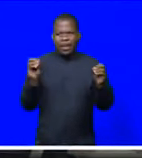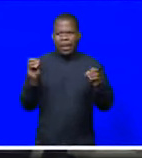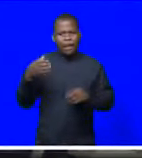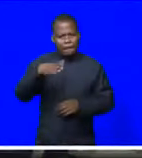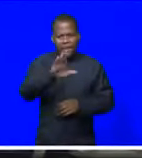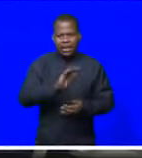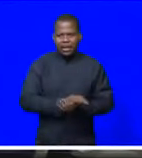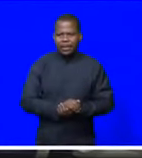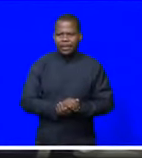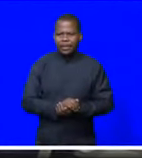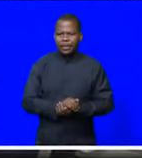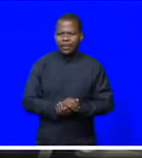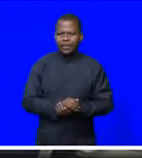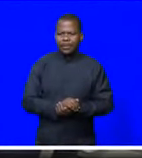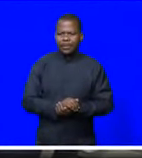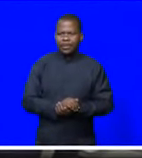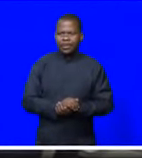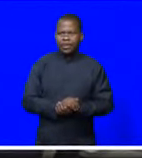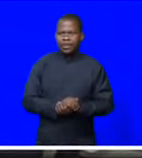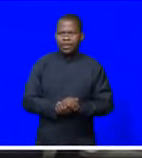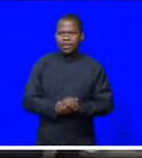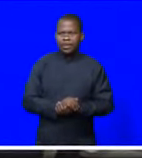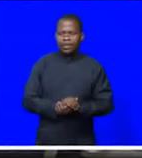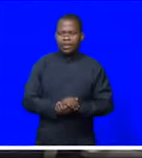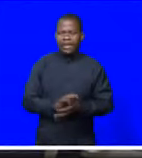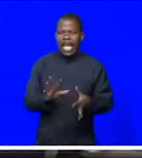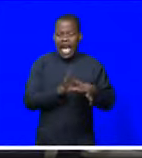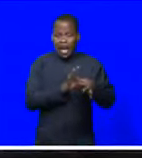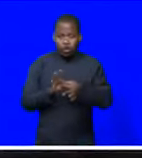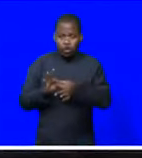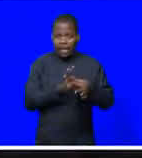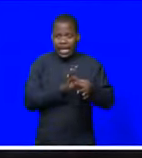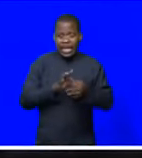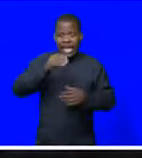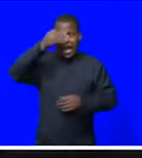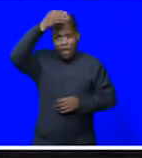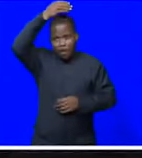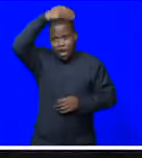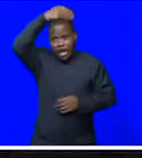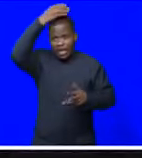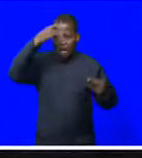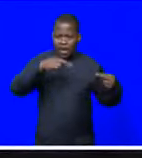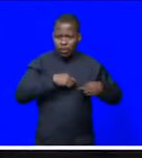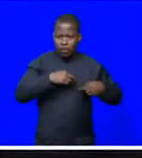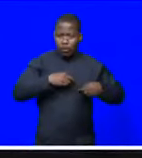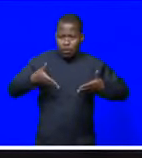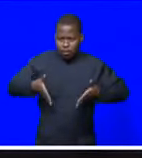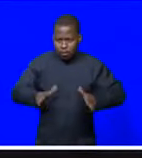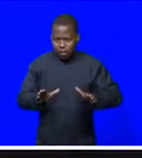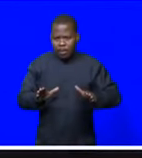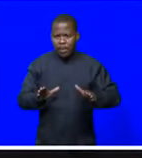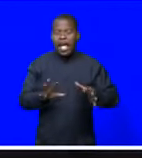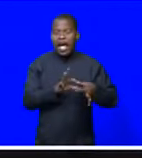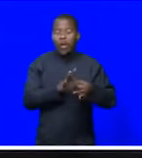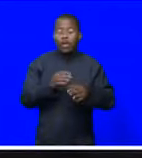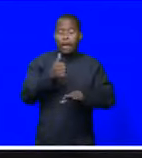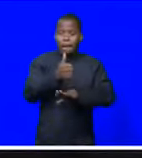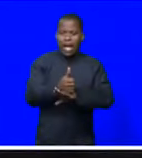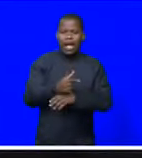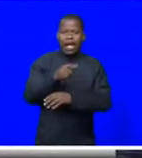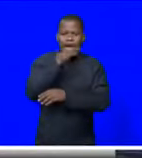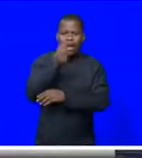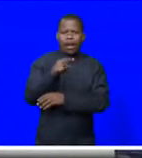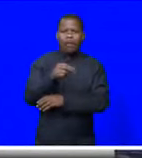Event, Chairman of the Swaziland Midwives Association, Zwagele Ngwenya, said most midwives in the country